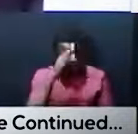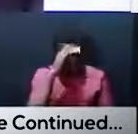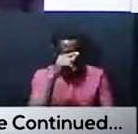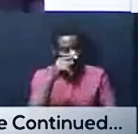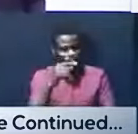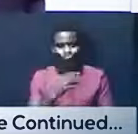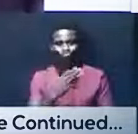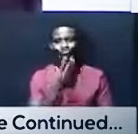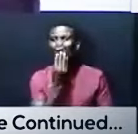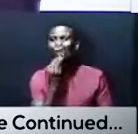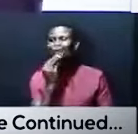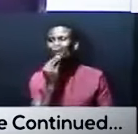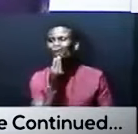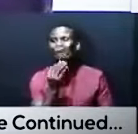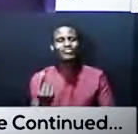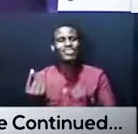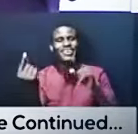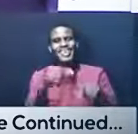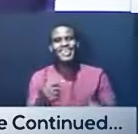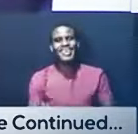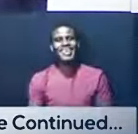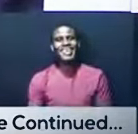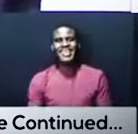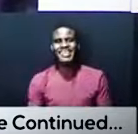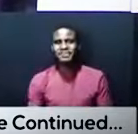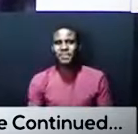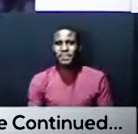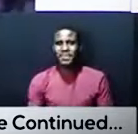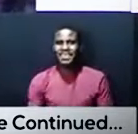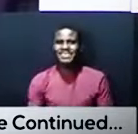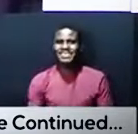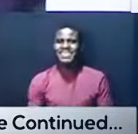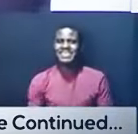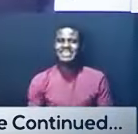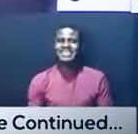Bakura, no, Bema, we're full of what you said that.